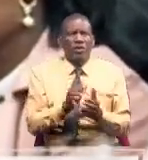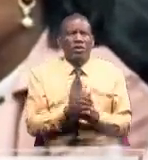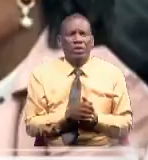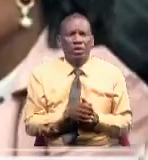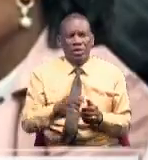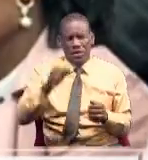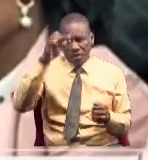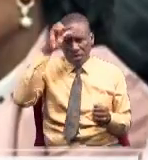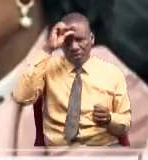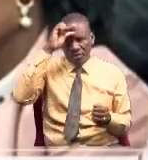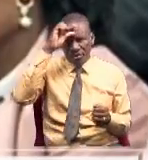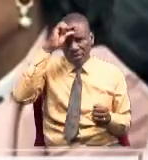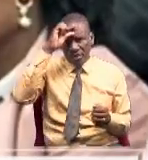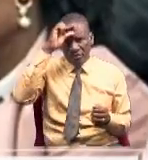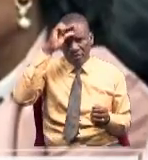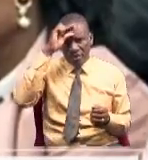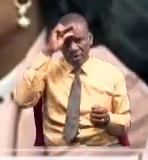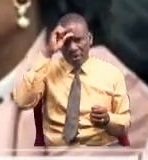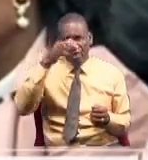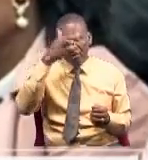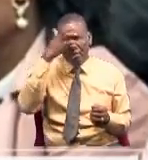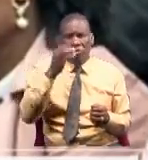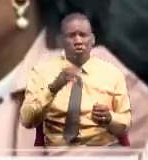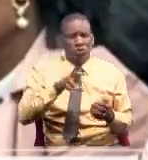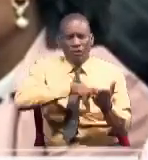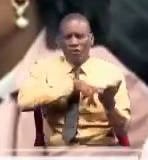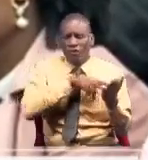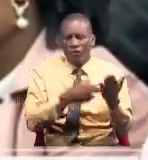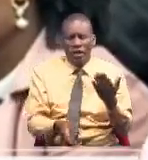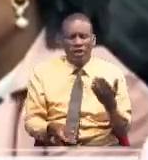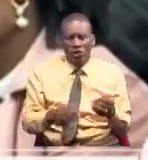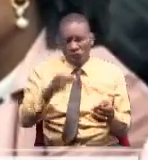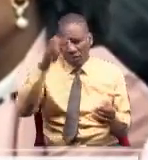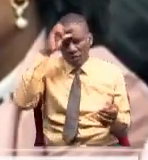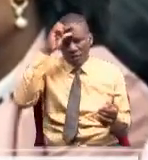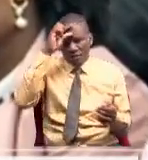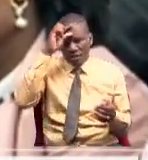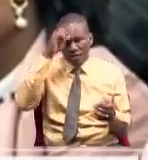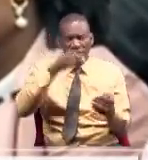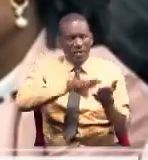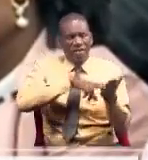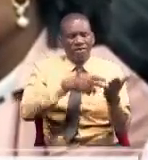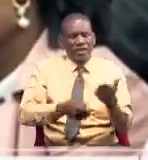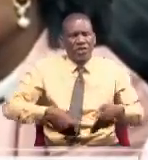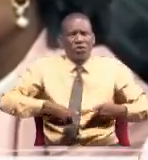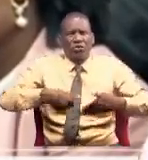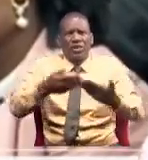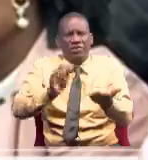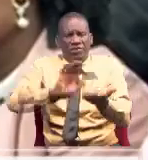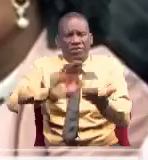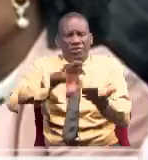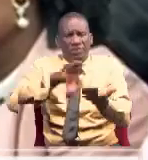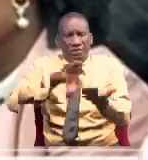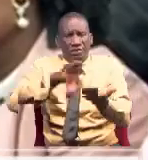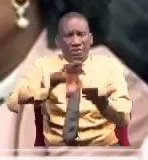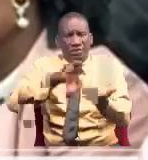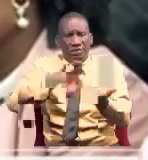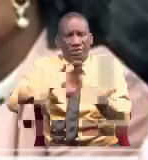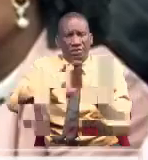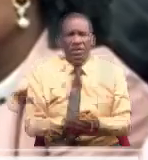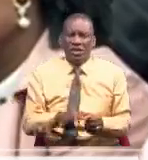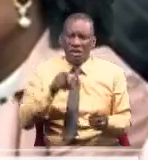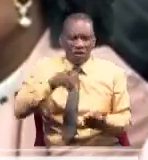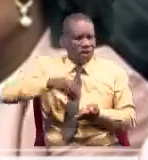the government, due to failure to release the funds to the universities,